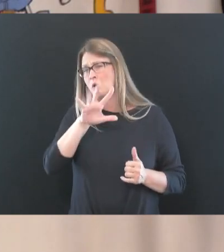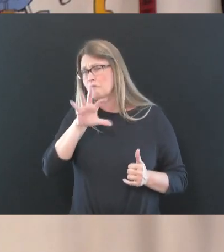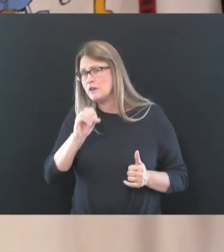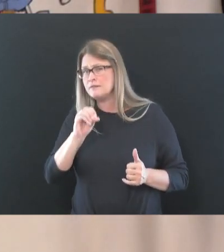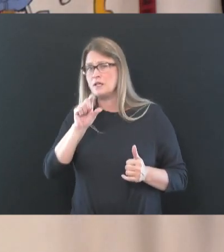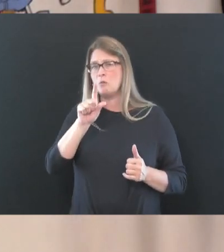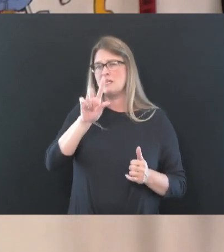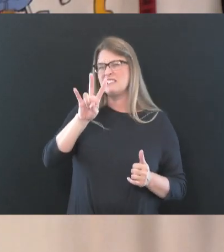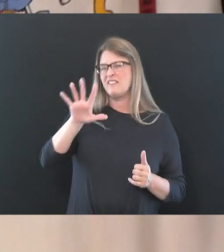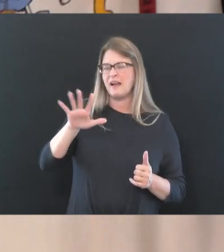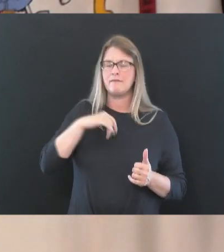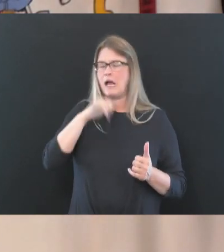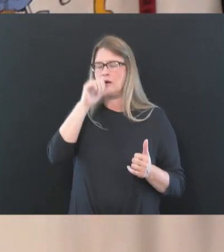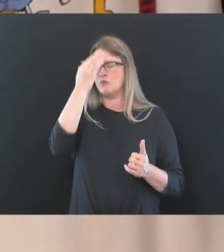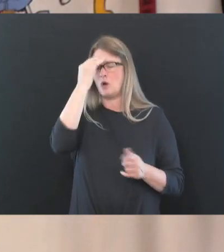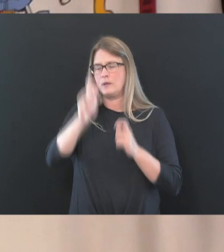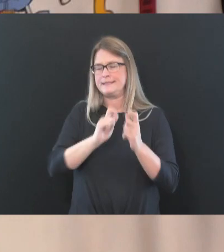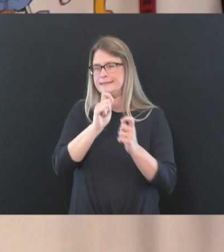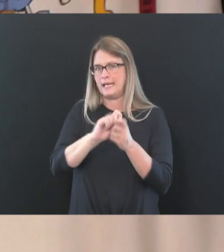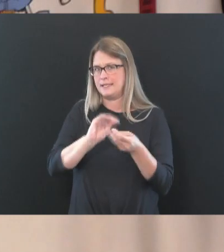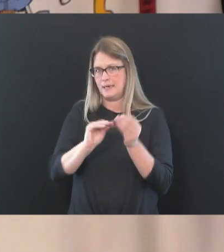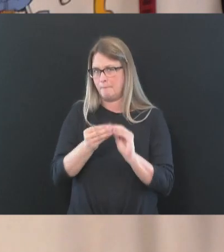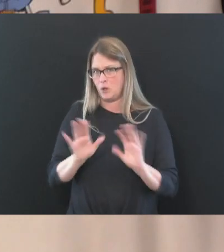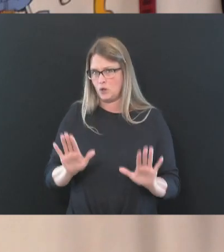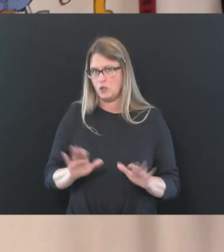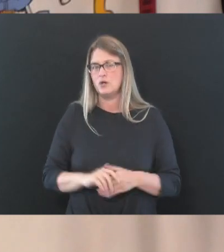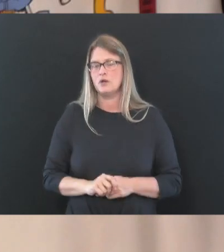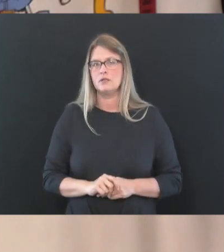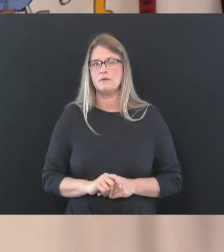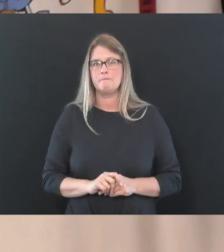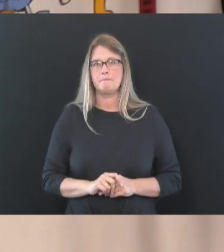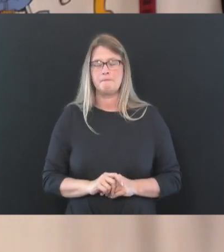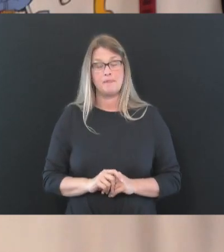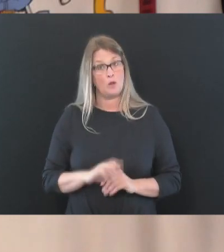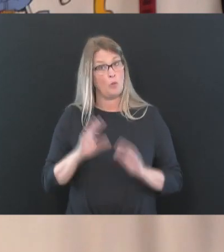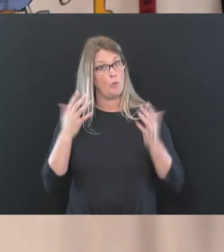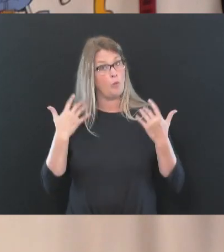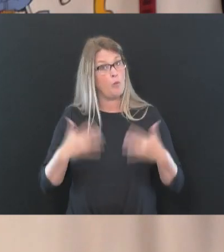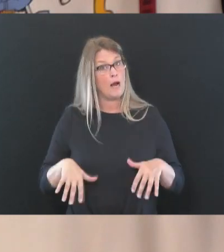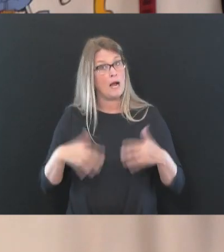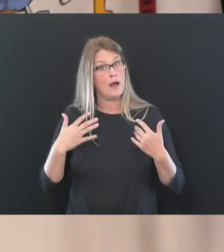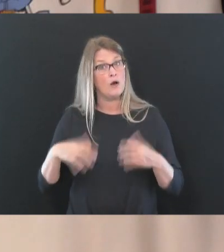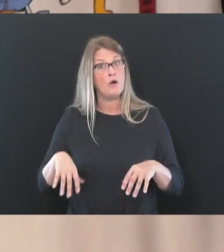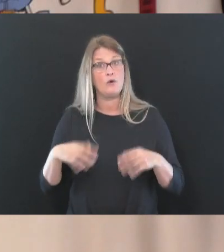175. I can't recall exactly the number. Can you just imagine